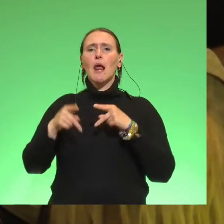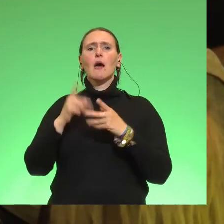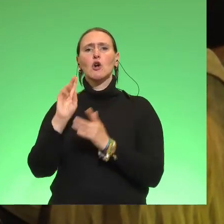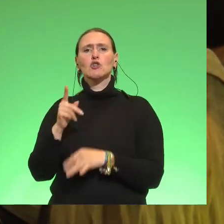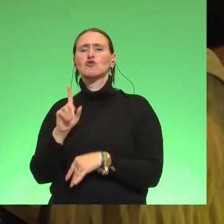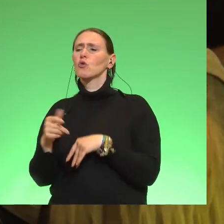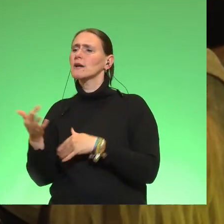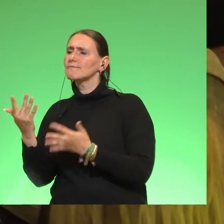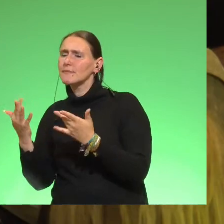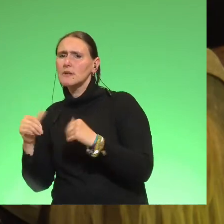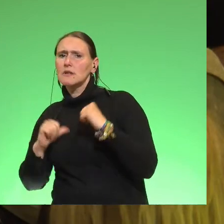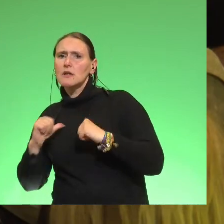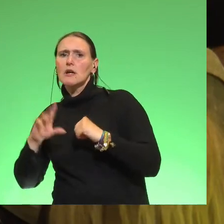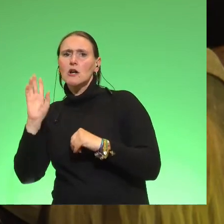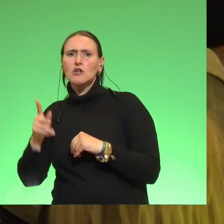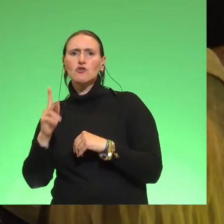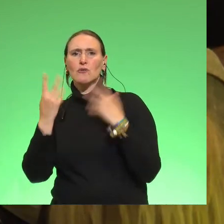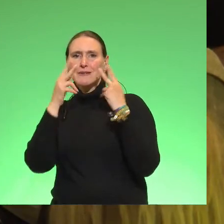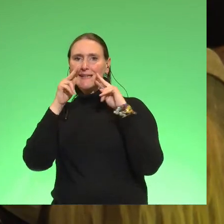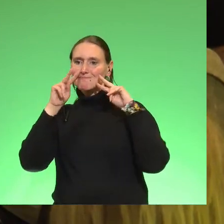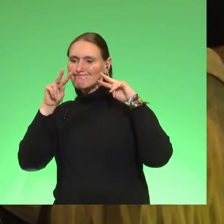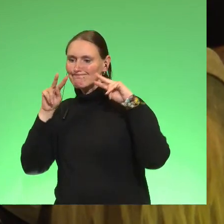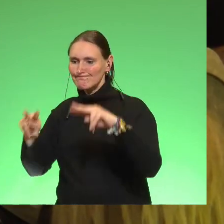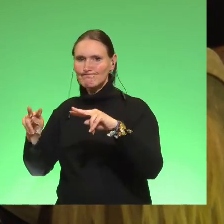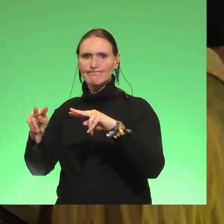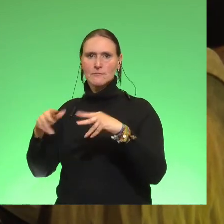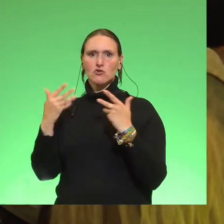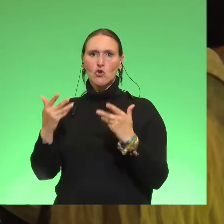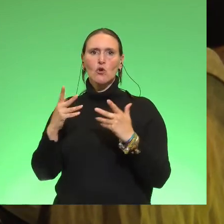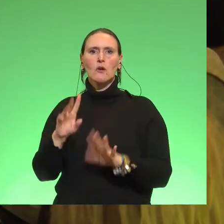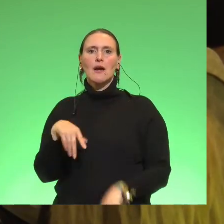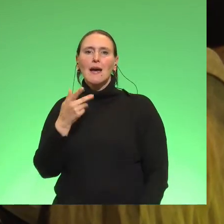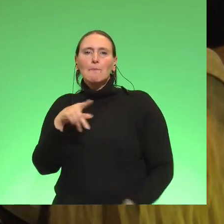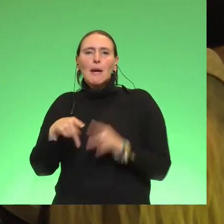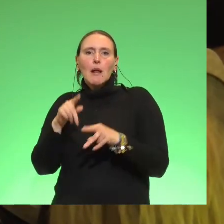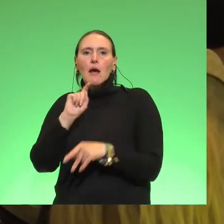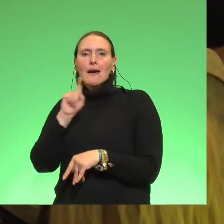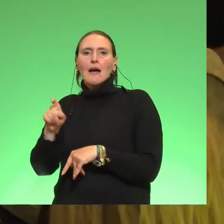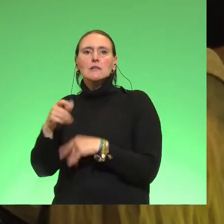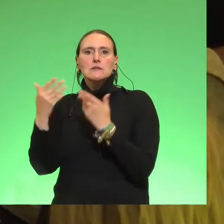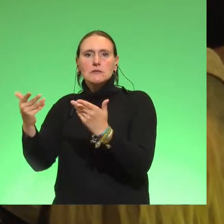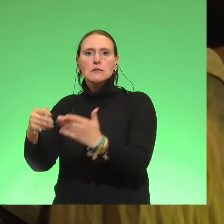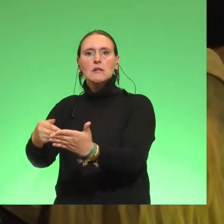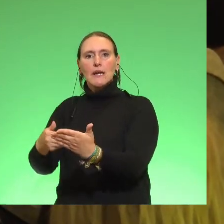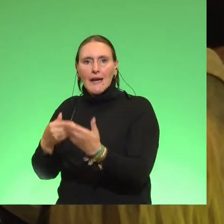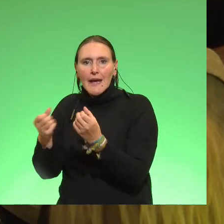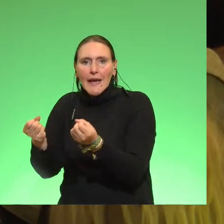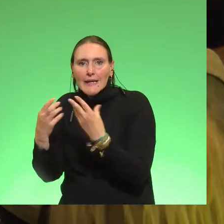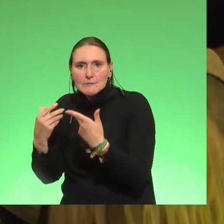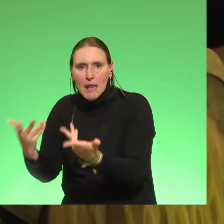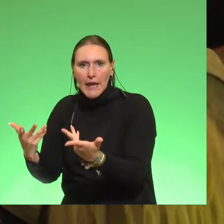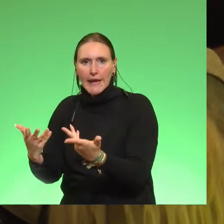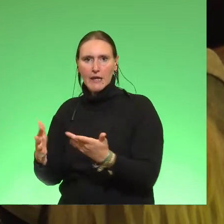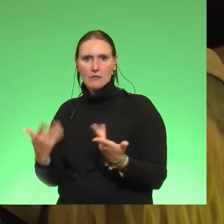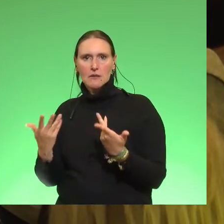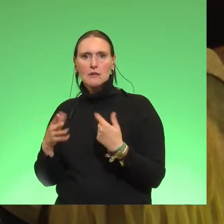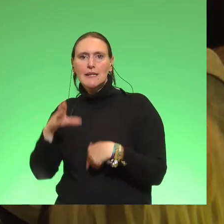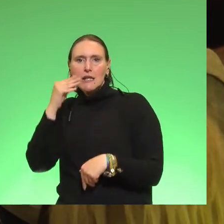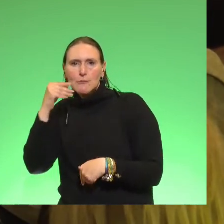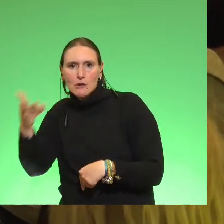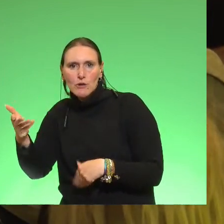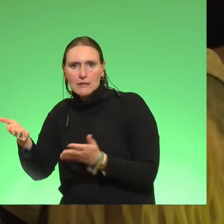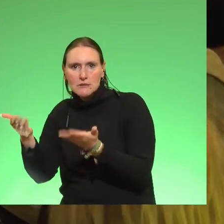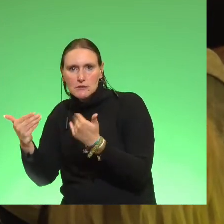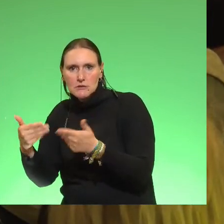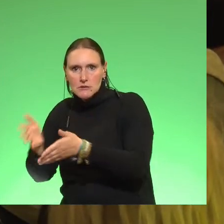for institutional attention. Ask people to explain themselves to you so that you understand. And so, like, a lot of